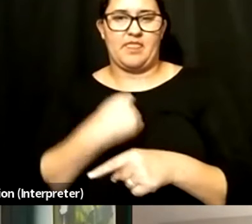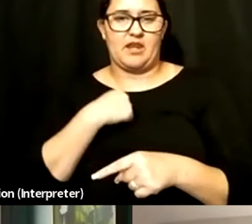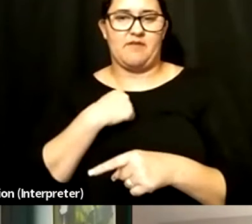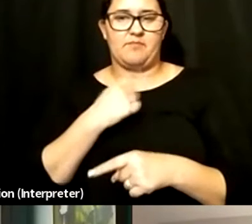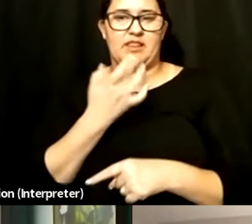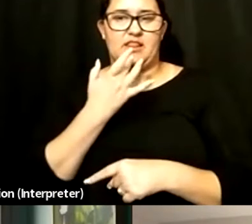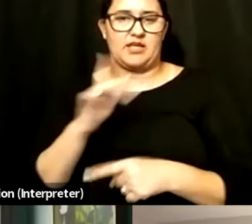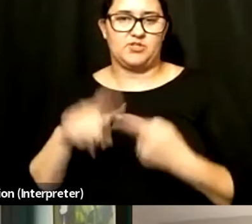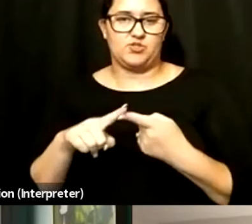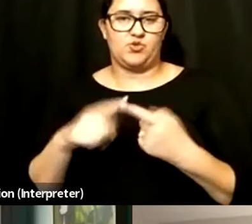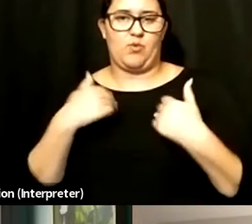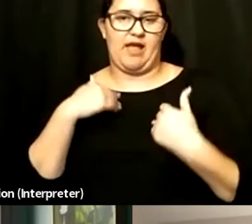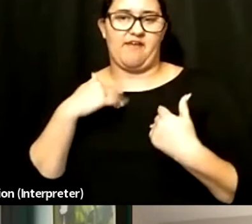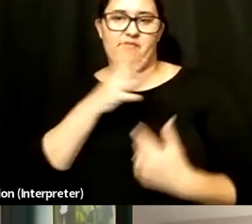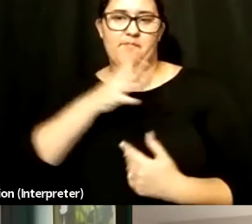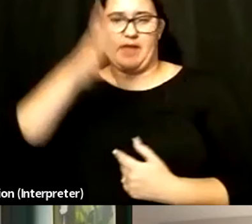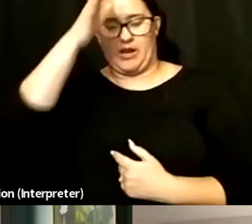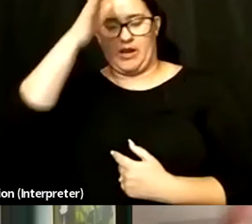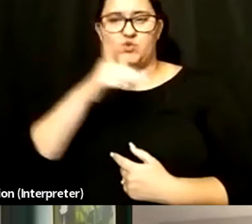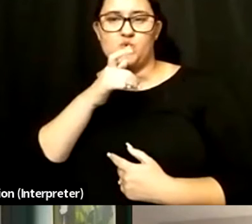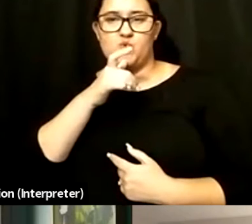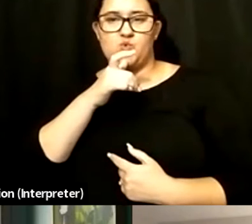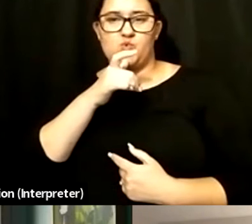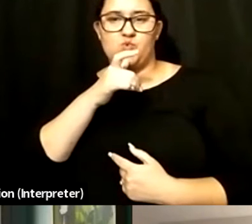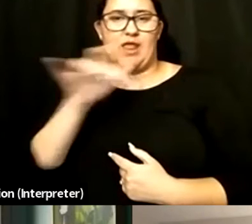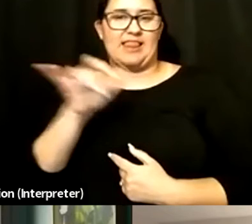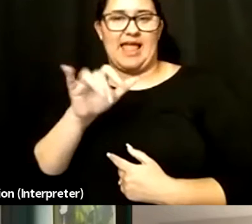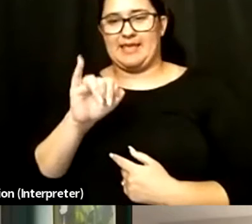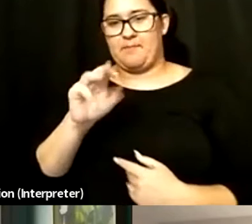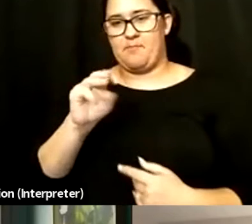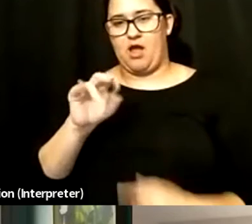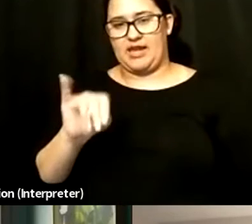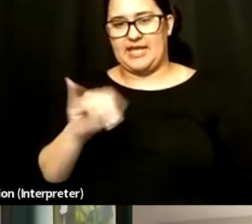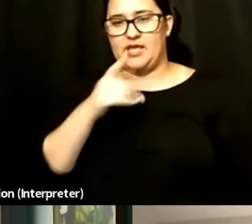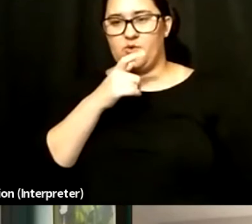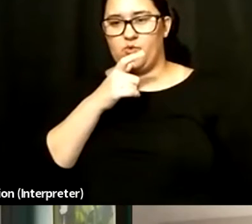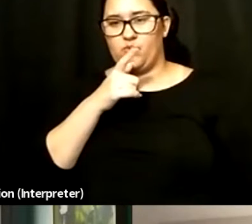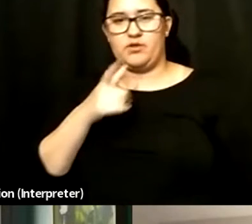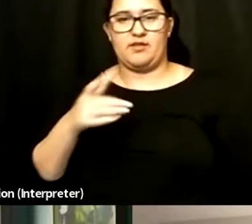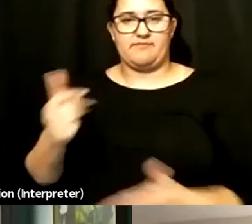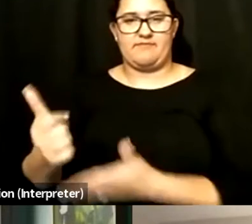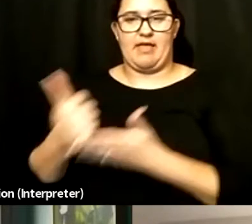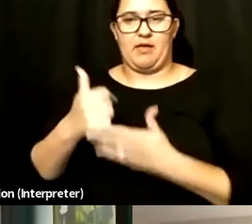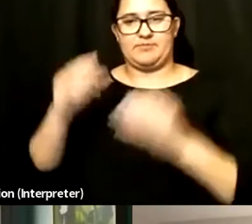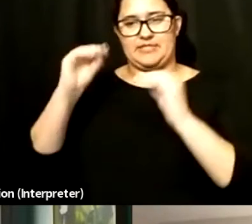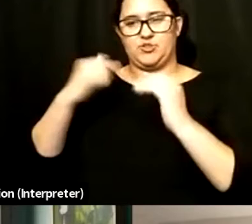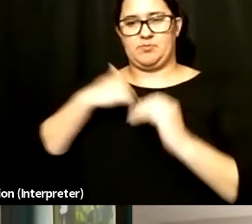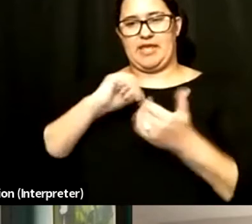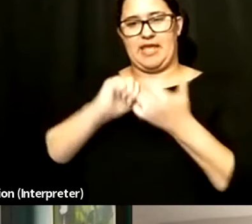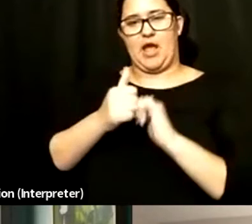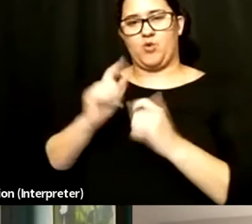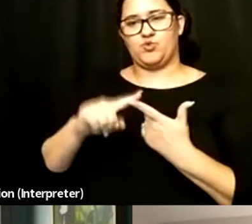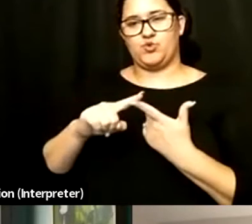enough to have parents like Imani who helped sort of teach me how